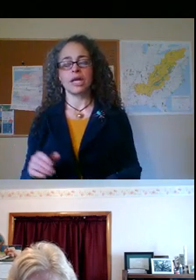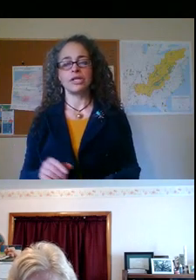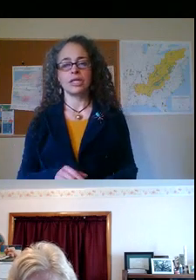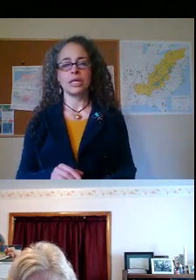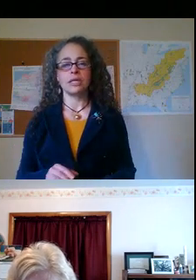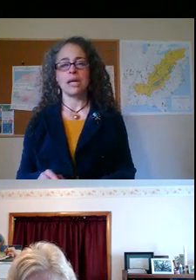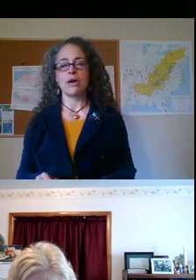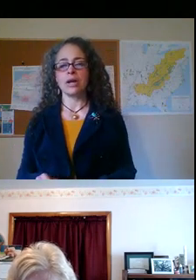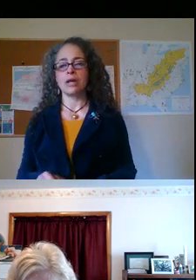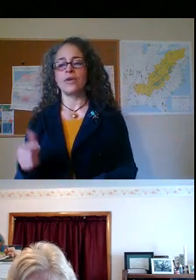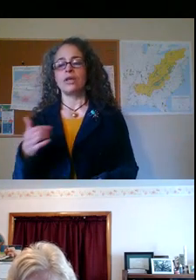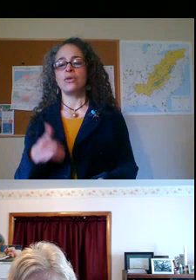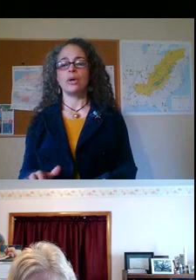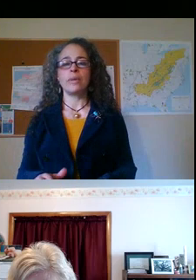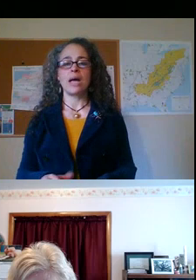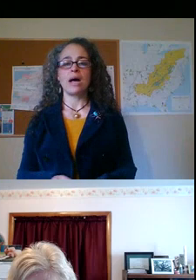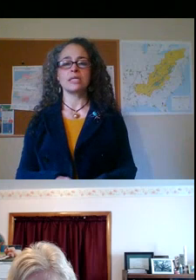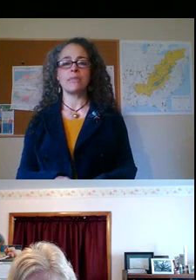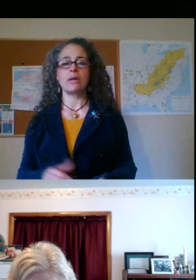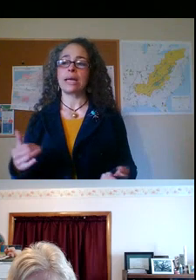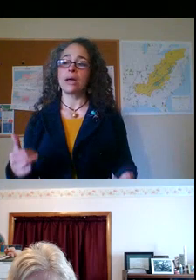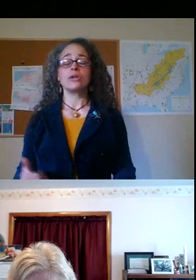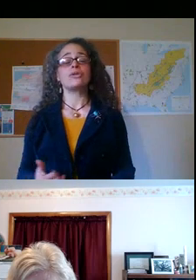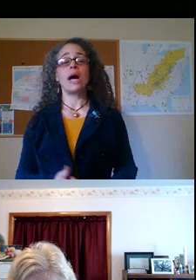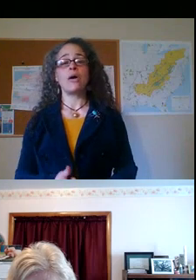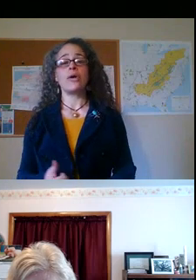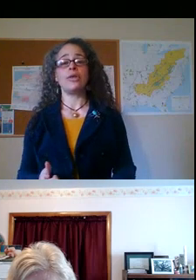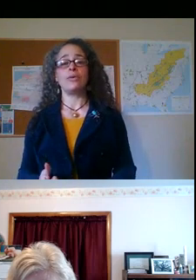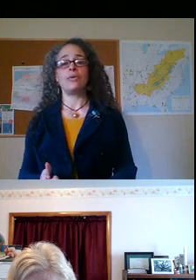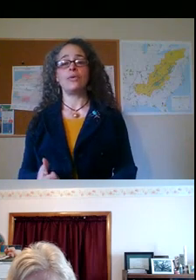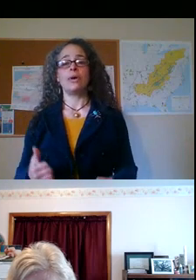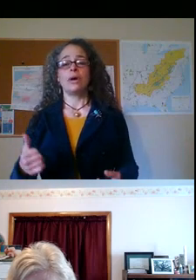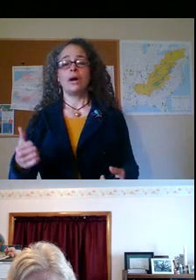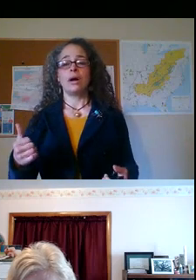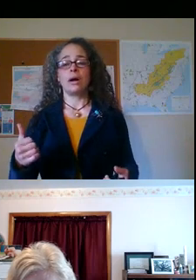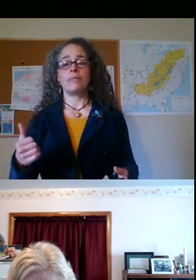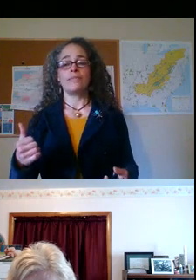in the application, in the narrative. You will be asked about, like, so